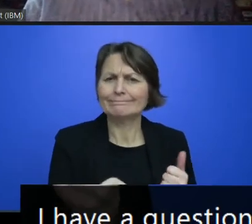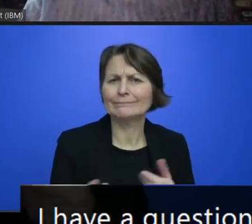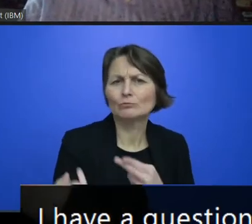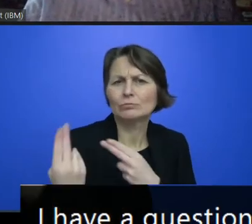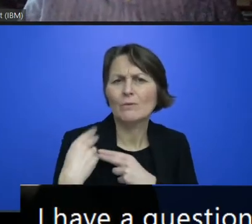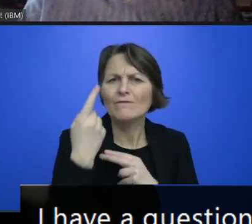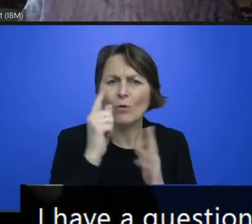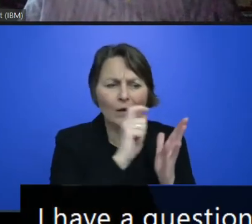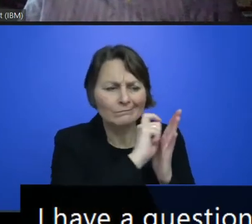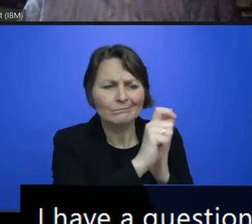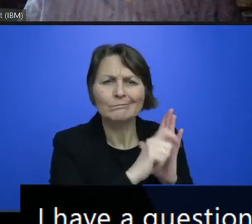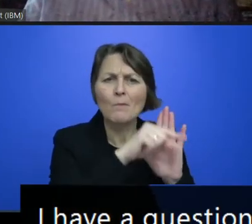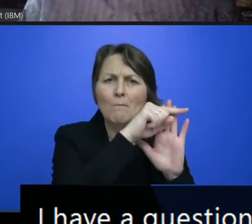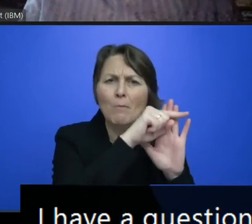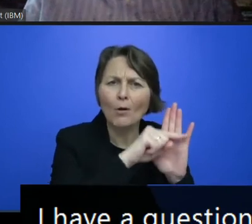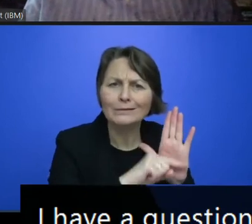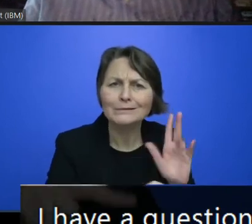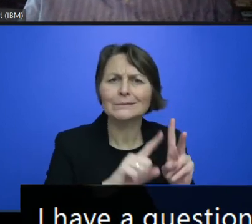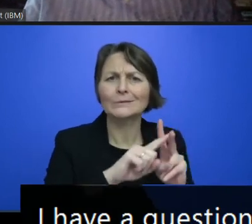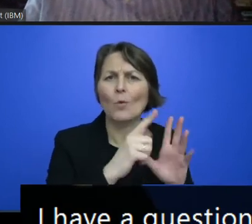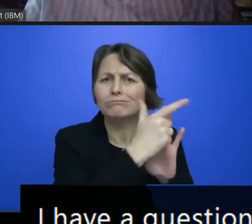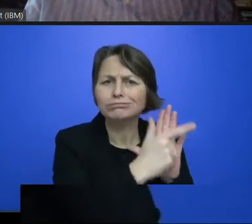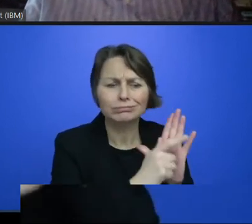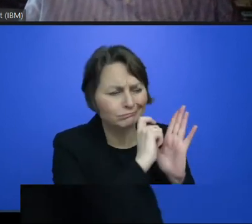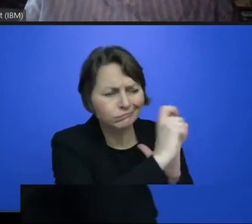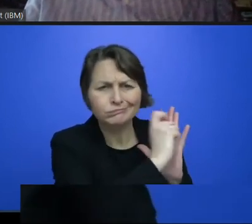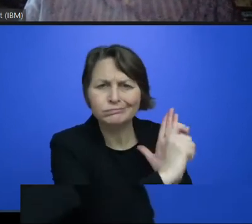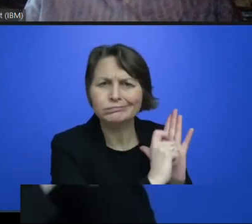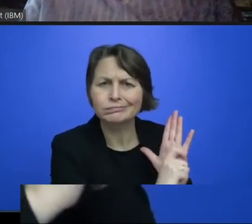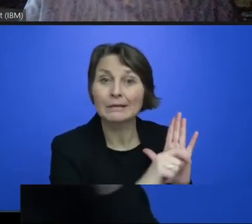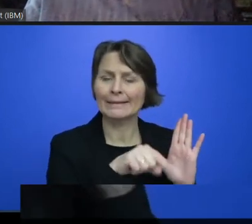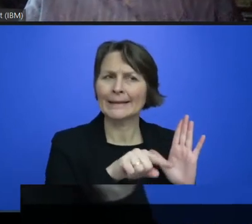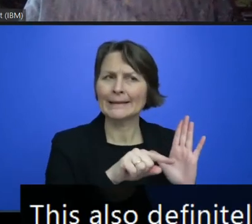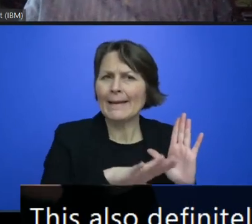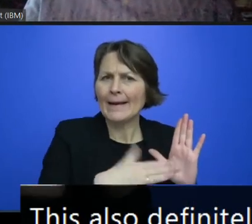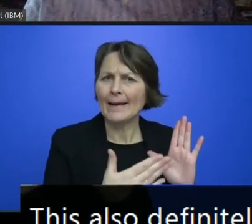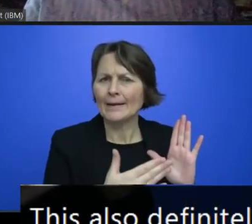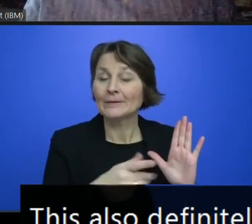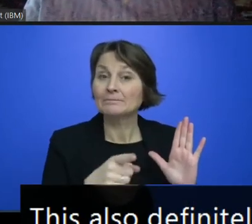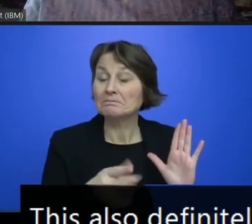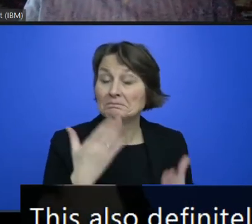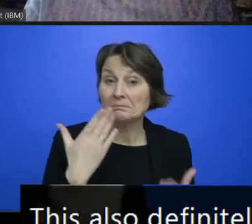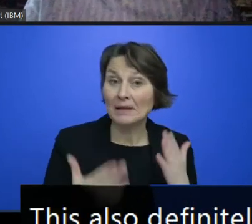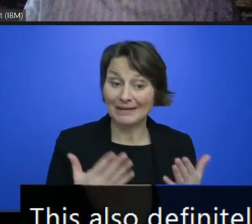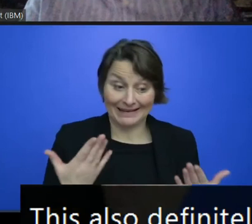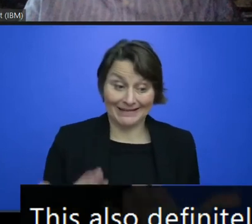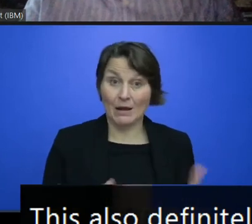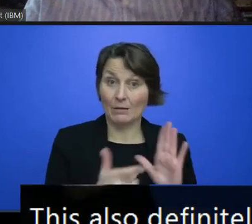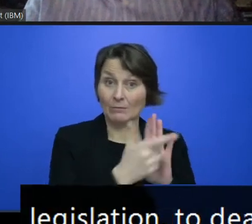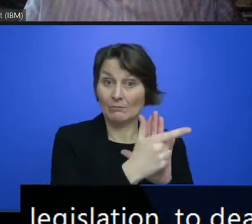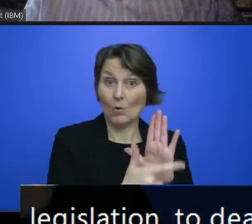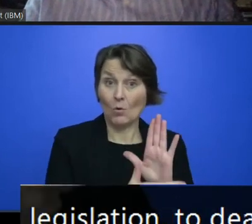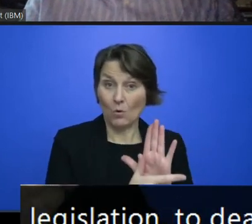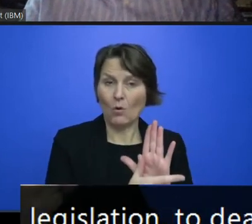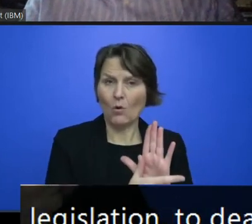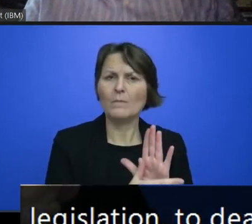to deal with this issue. And basically, the question is around: is anti-discrimination legislation, particular like you have